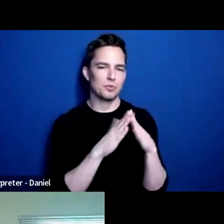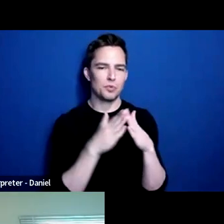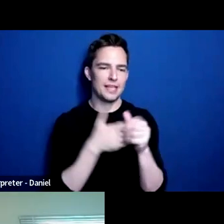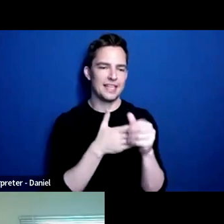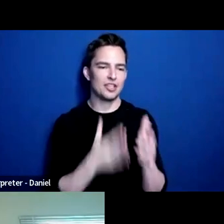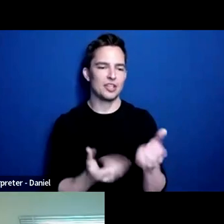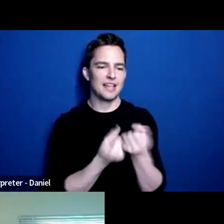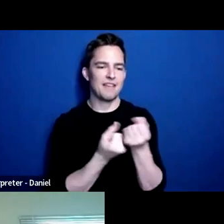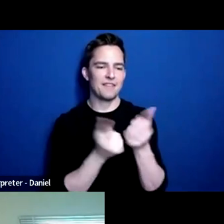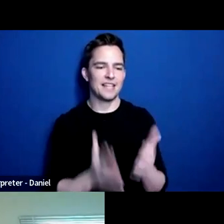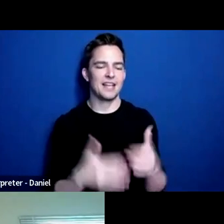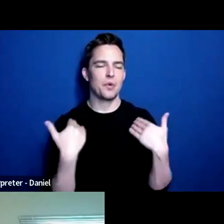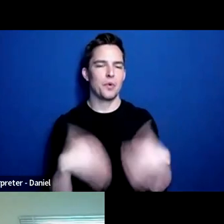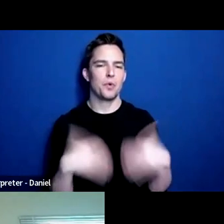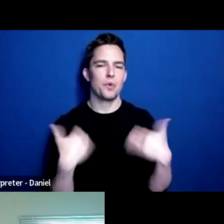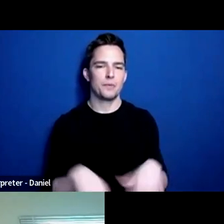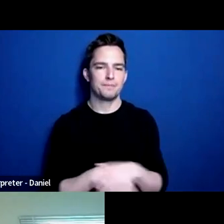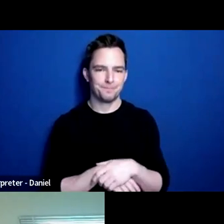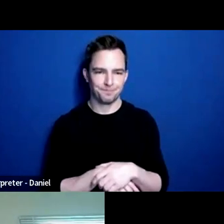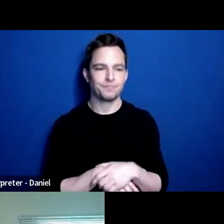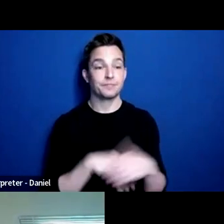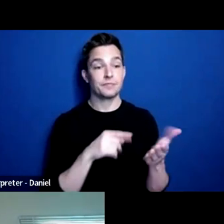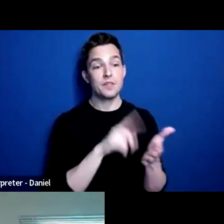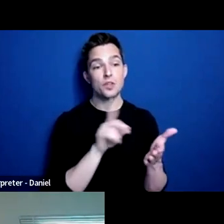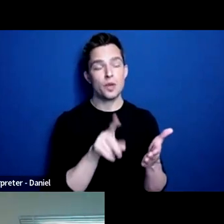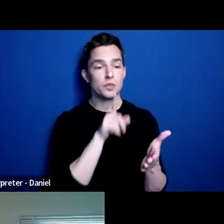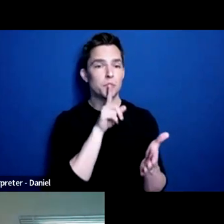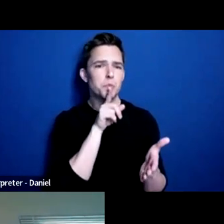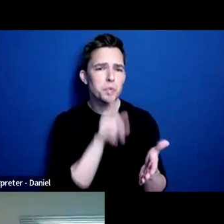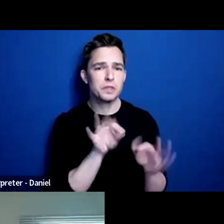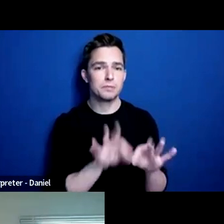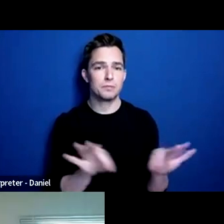and advocates. This question is really important because